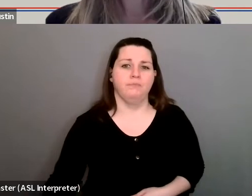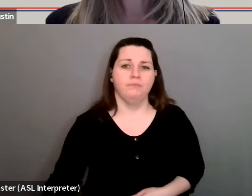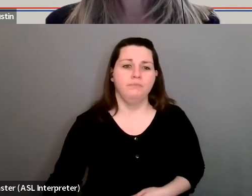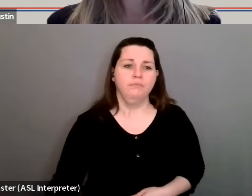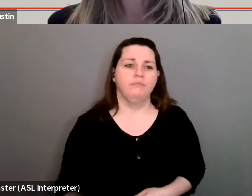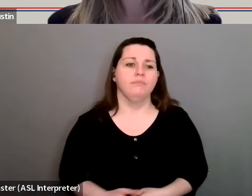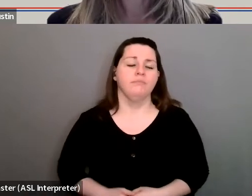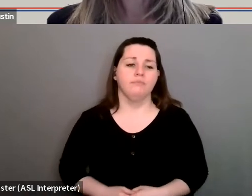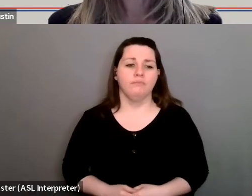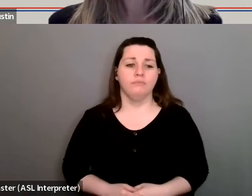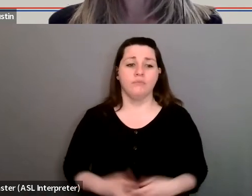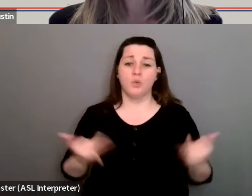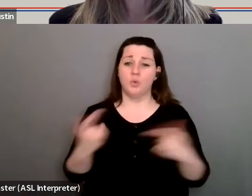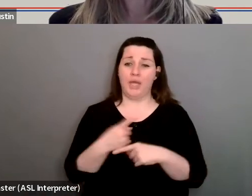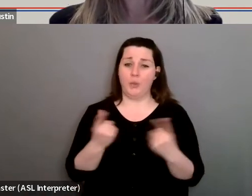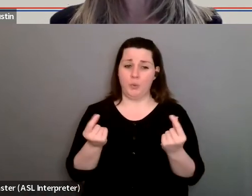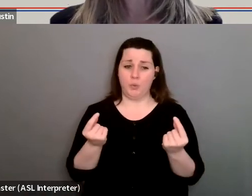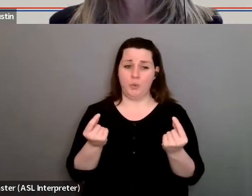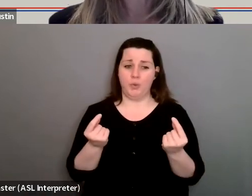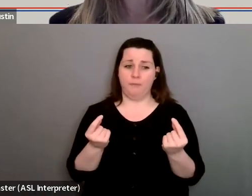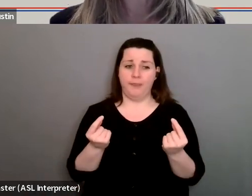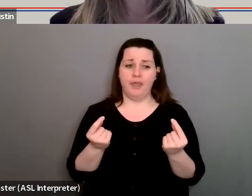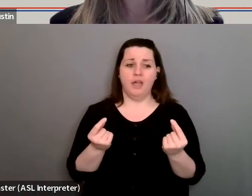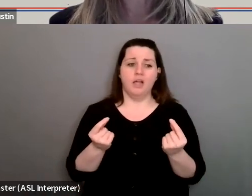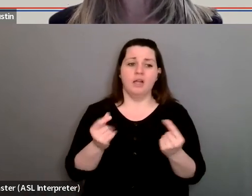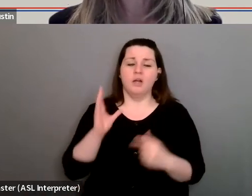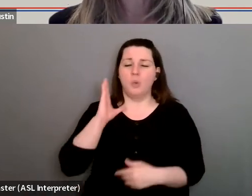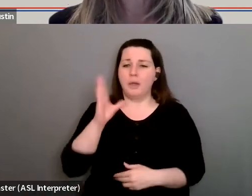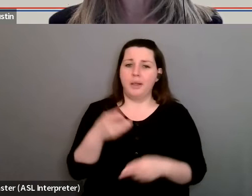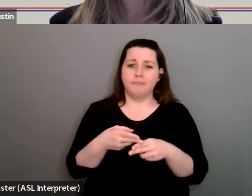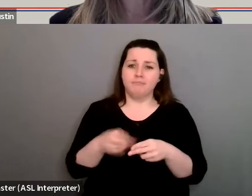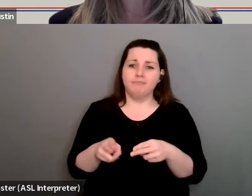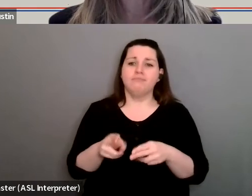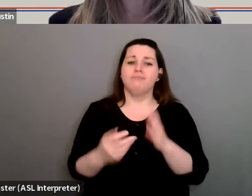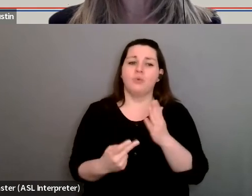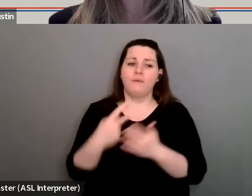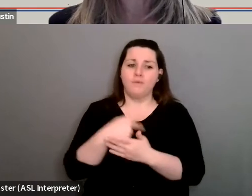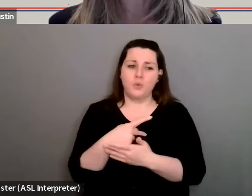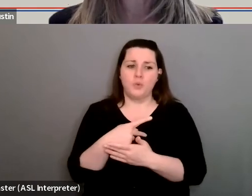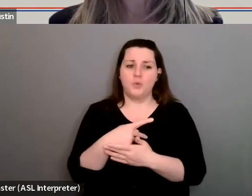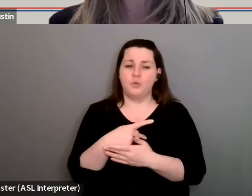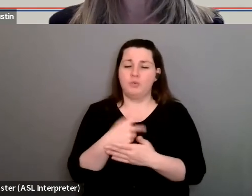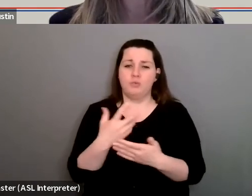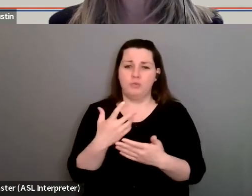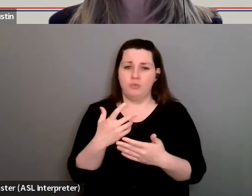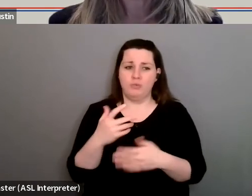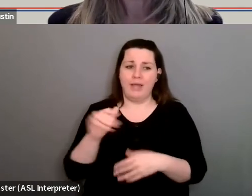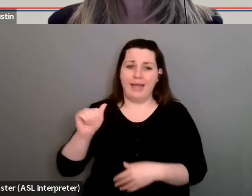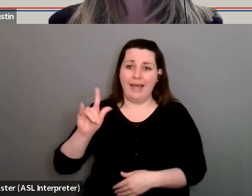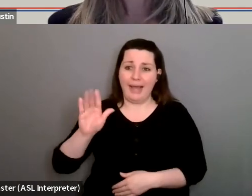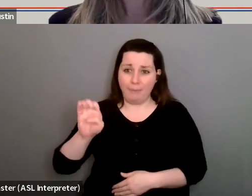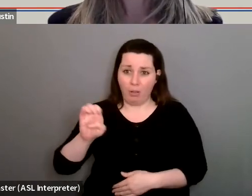So what we're going to do today, our agenda is just going to do a quick review of the timeline, how ABLE came to